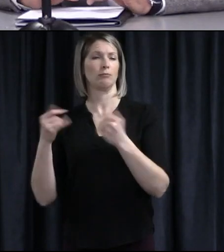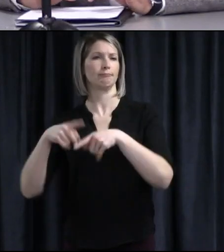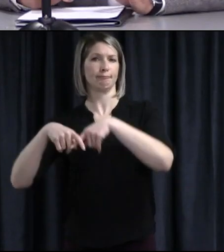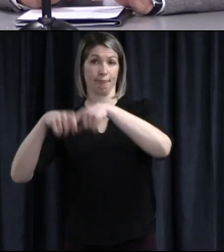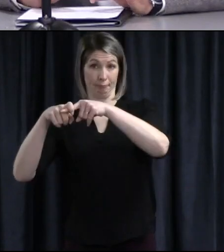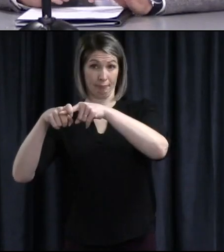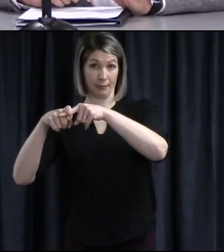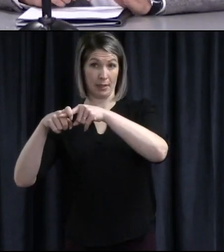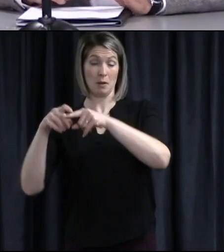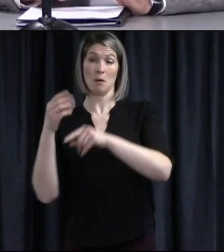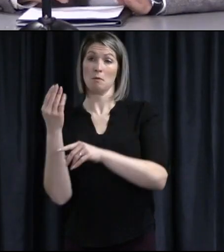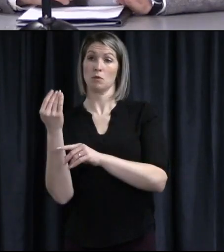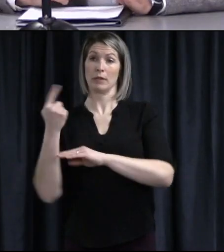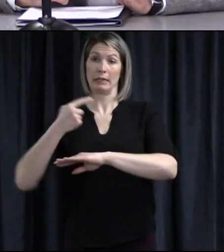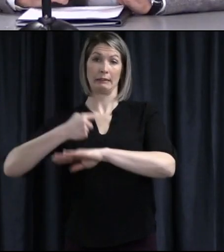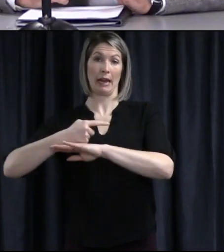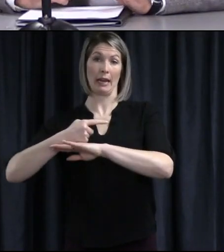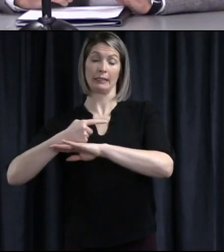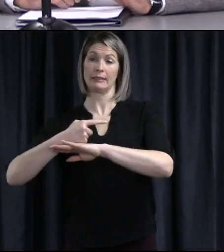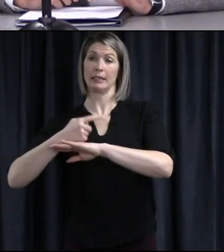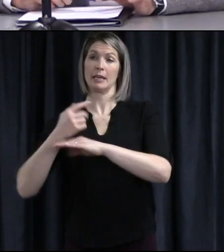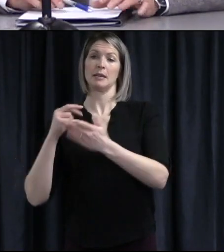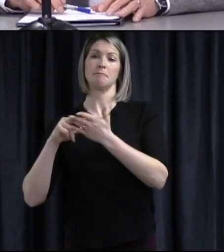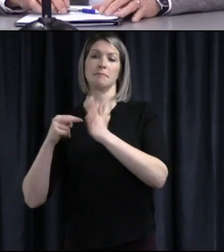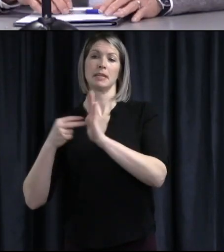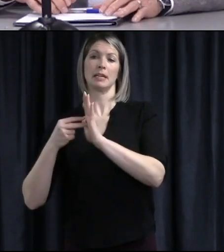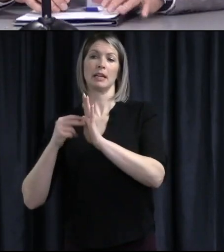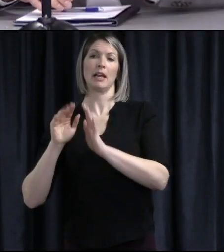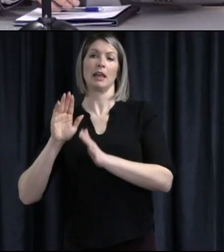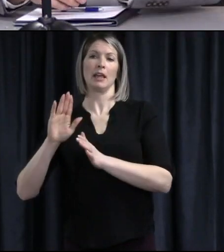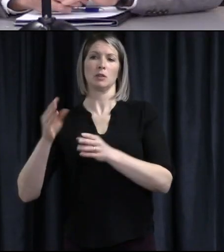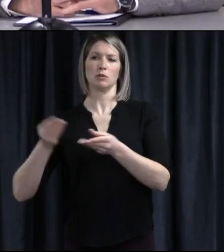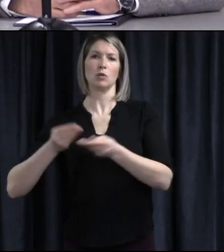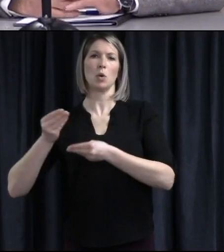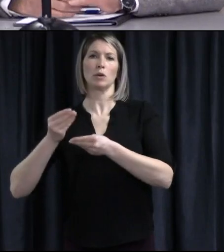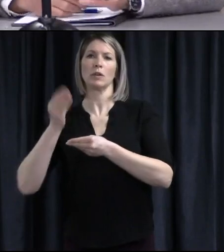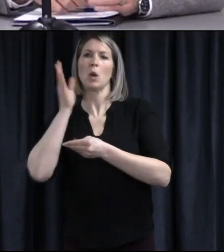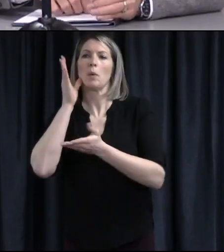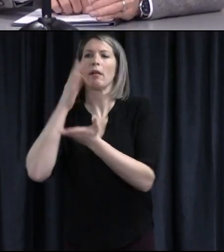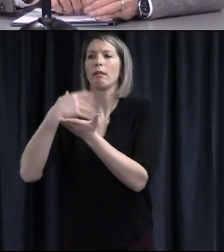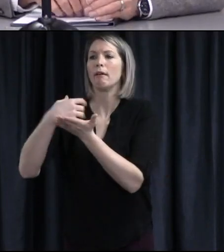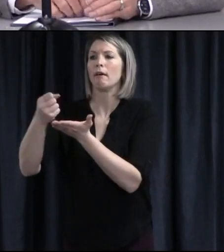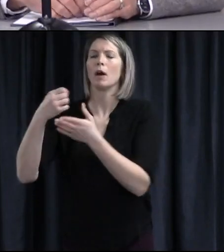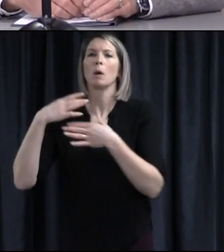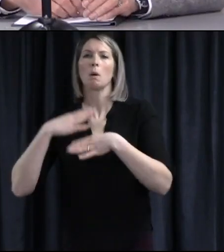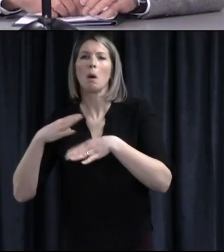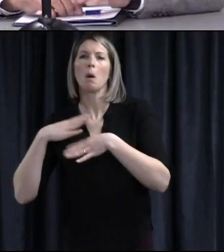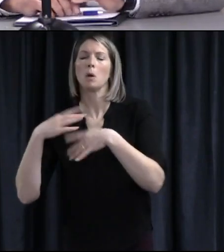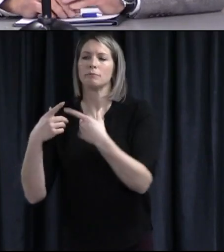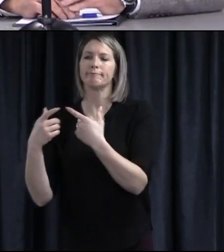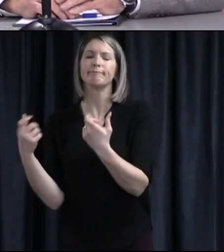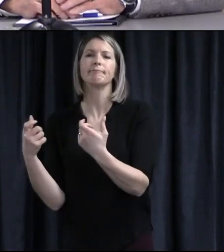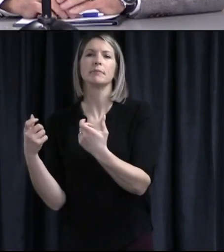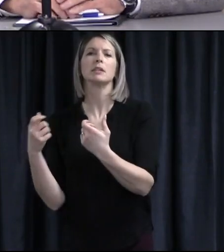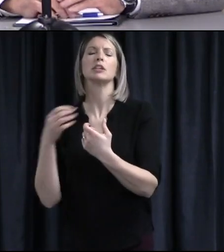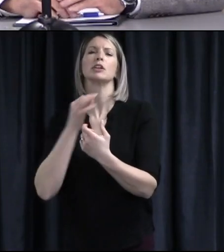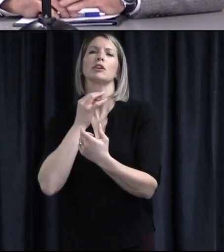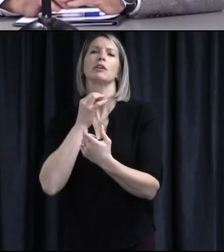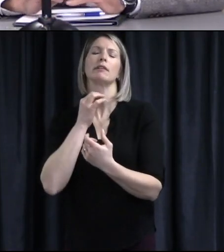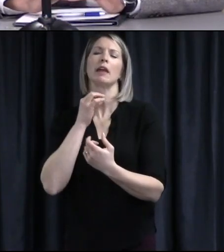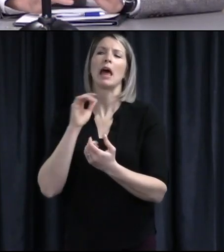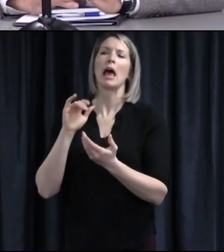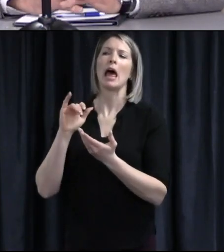for 14 days, those stores will start to see their stocks and their shelves diminish. What advice would you have for those stores who